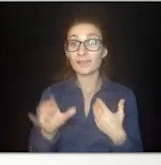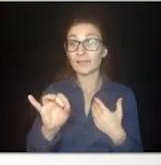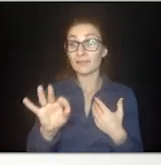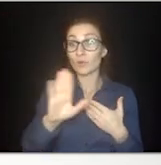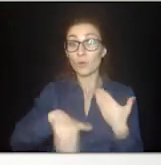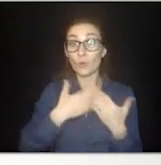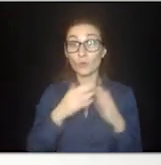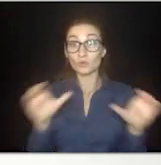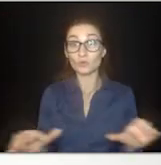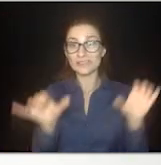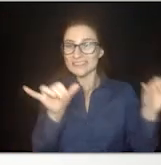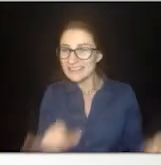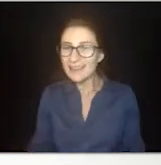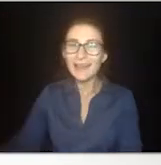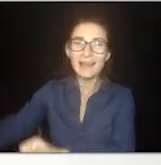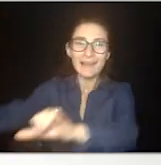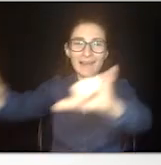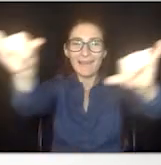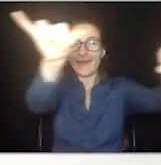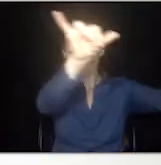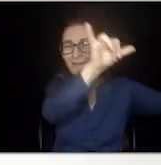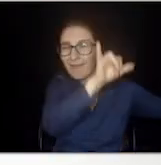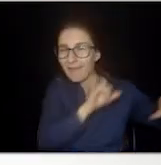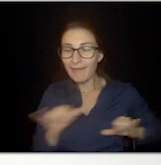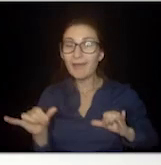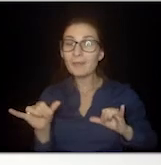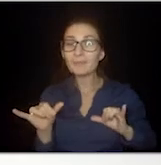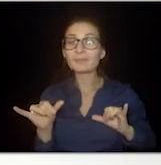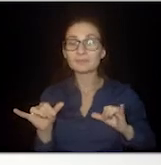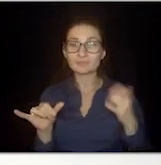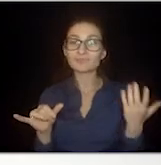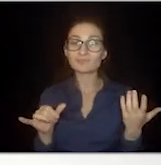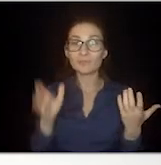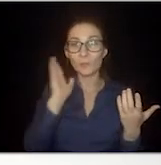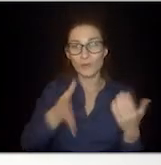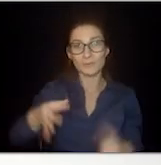as long as everybody is doing it the exact same way with the